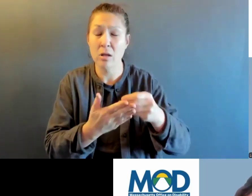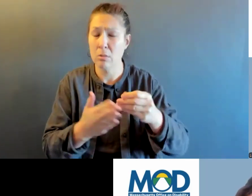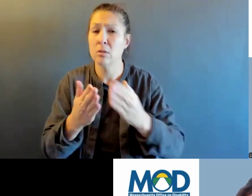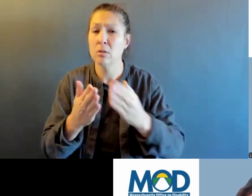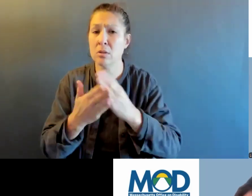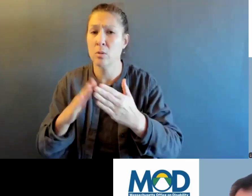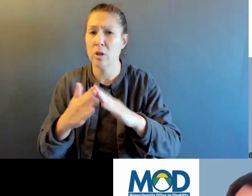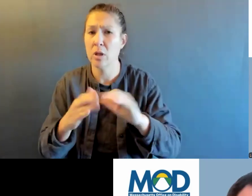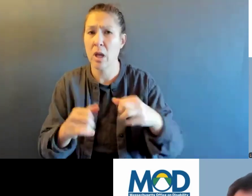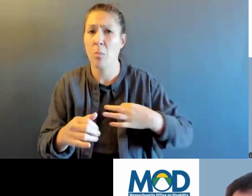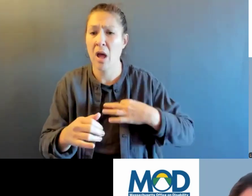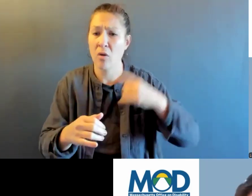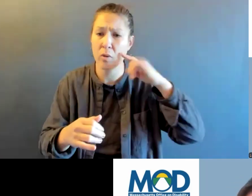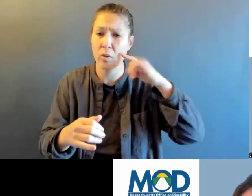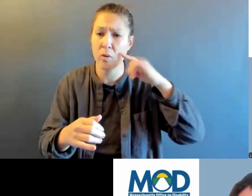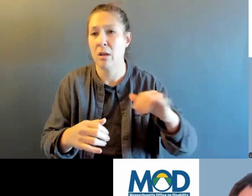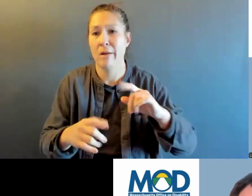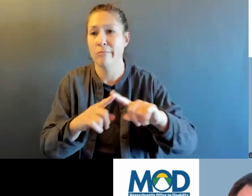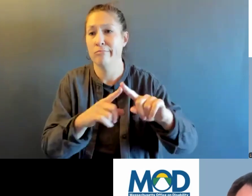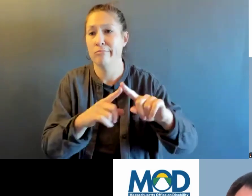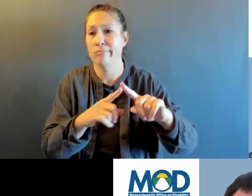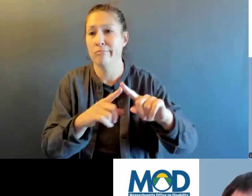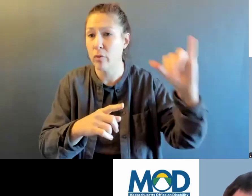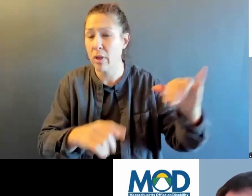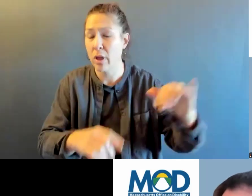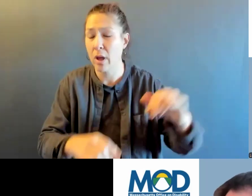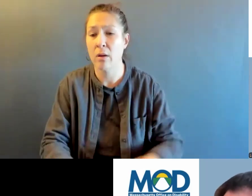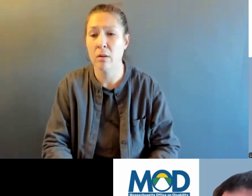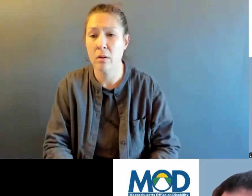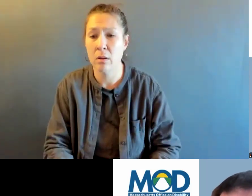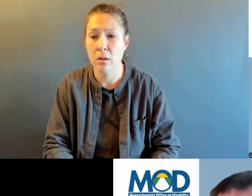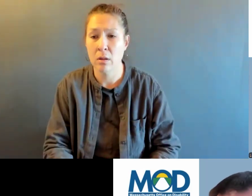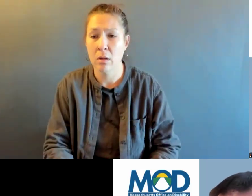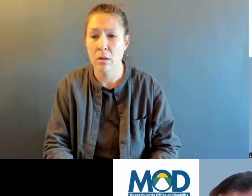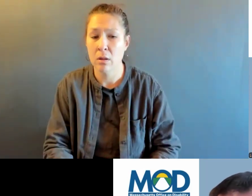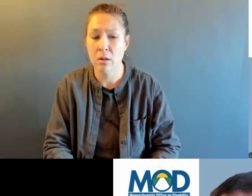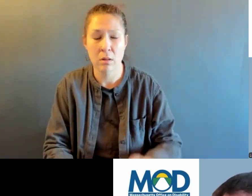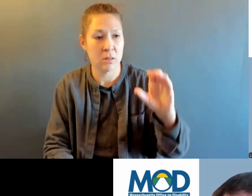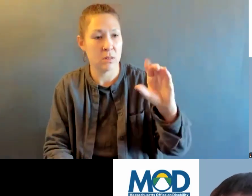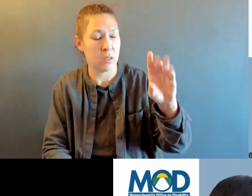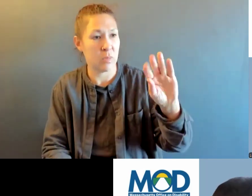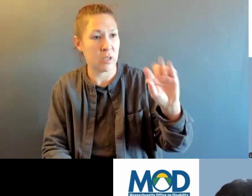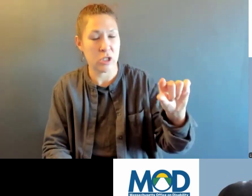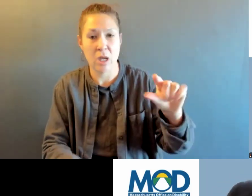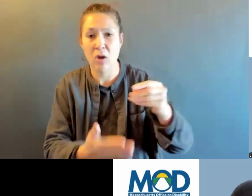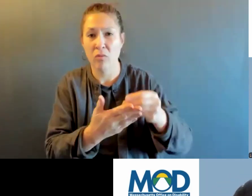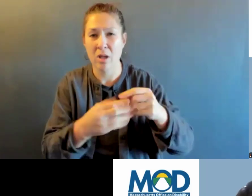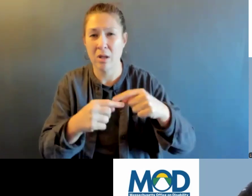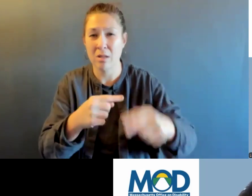funds for certain reasons, and the CDBG funding grant cycle is very competitive, but it opens up